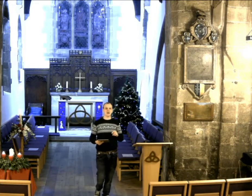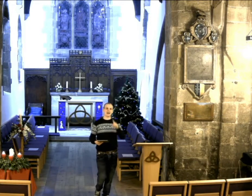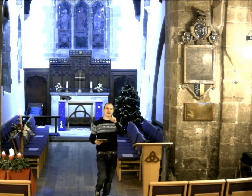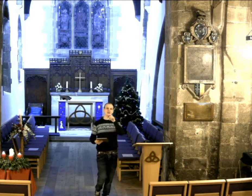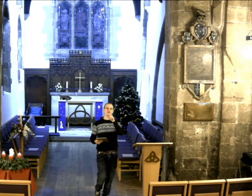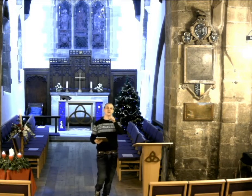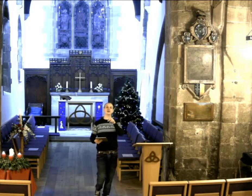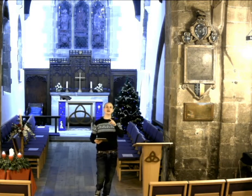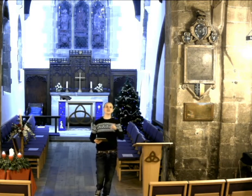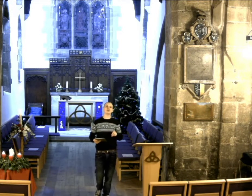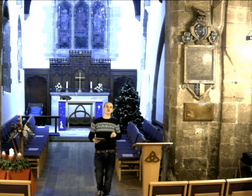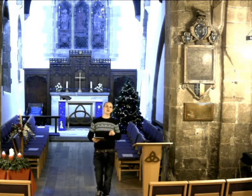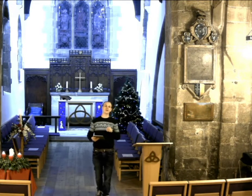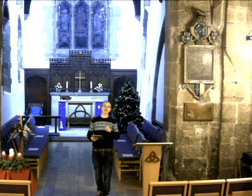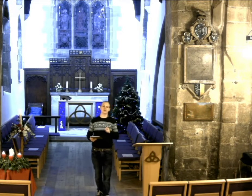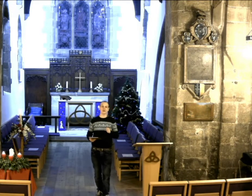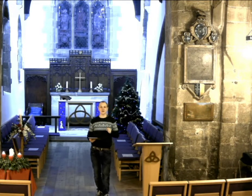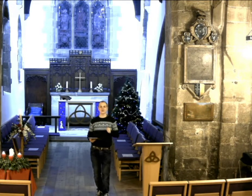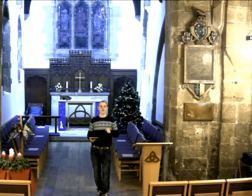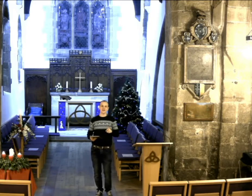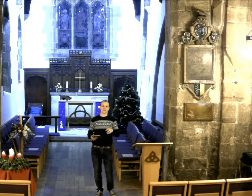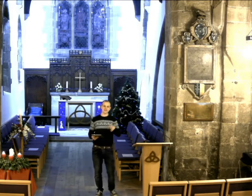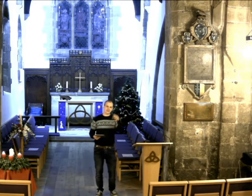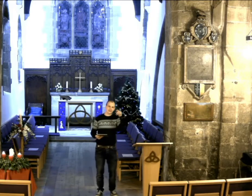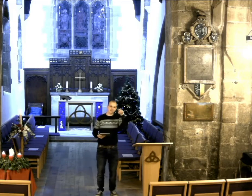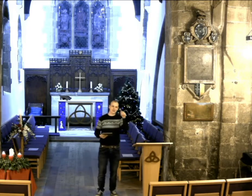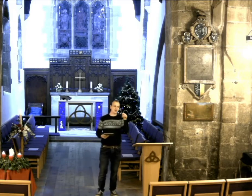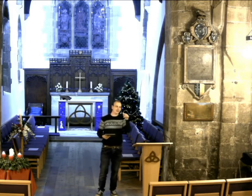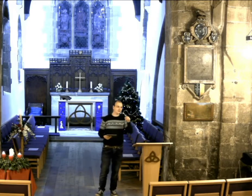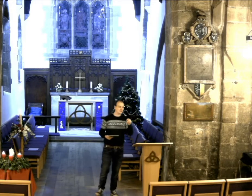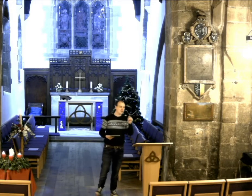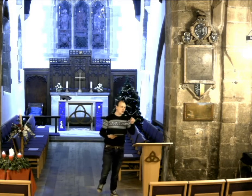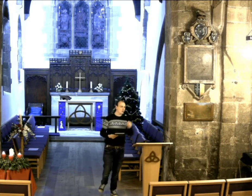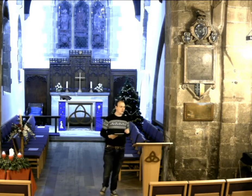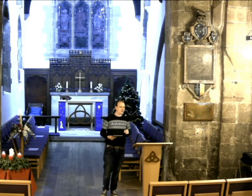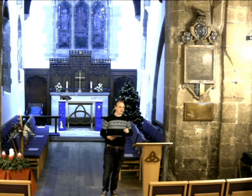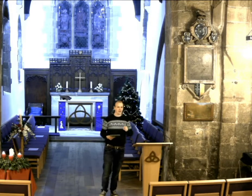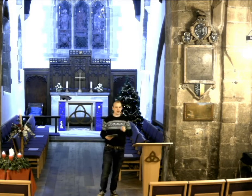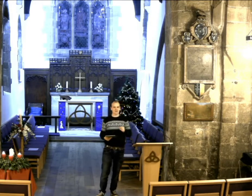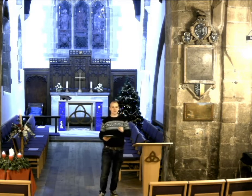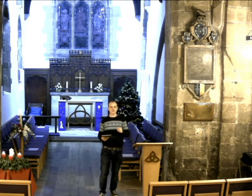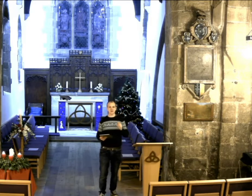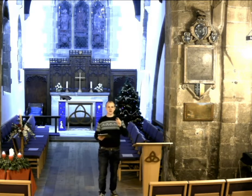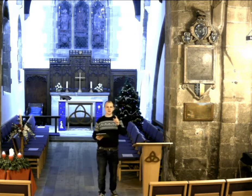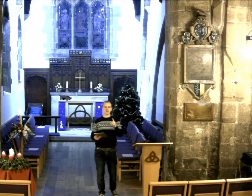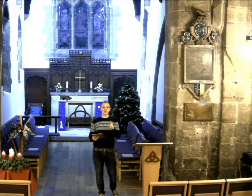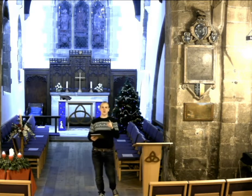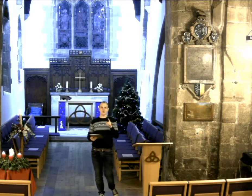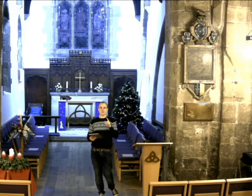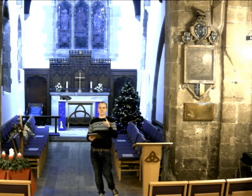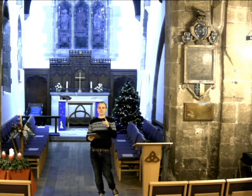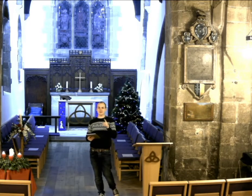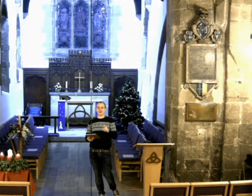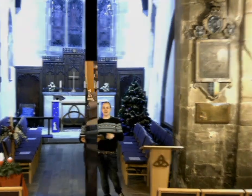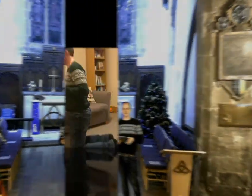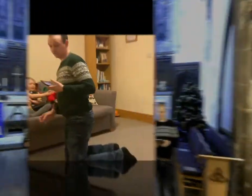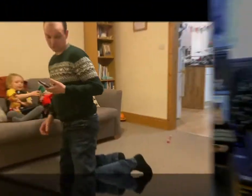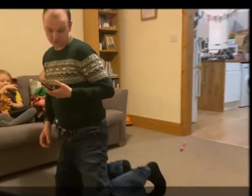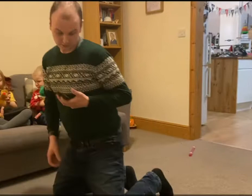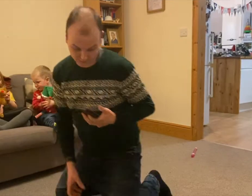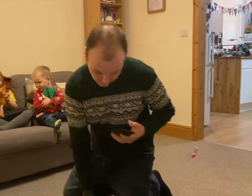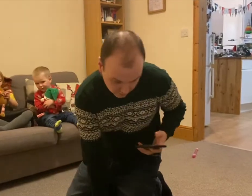as well as you guys, who I would love to see in the comments which items you